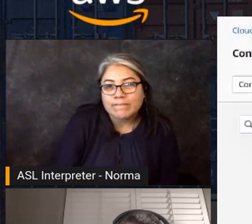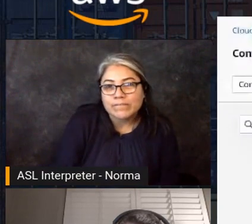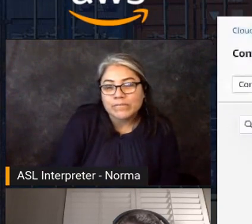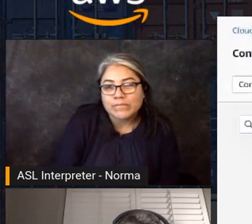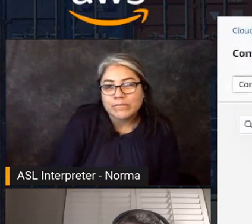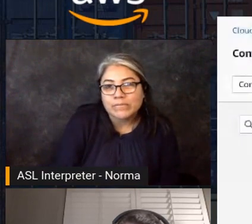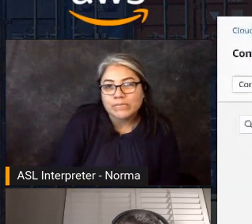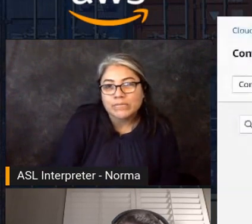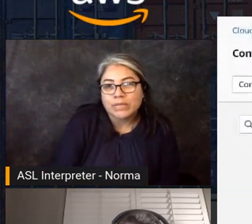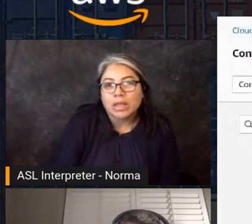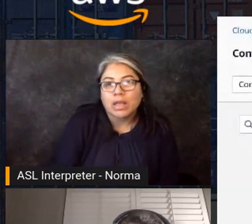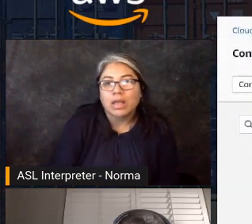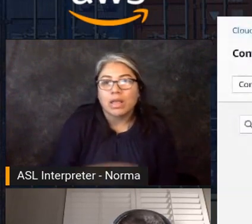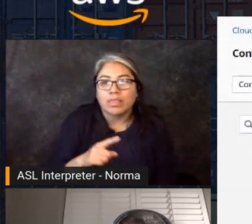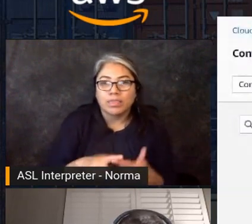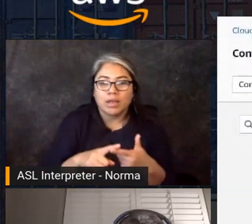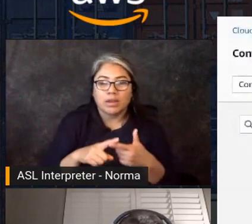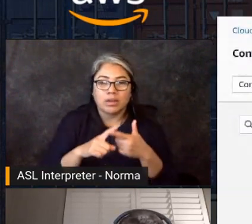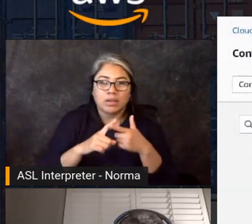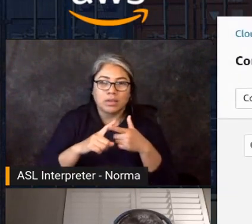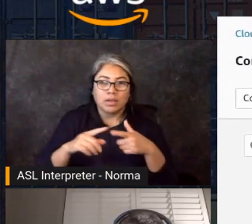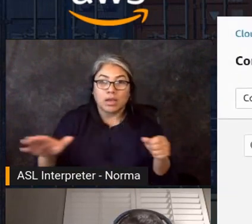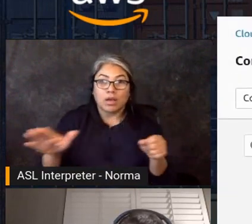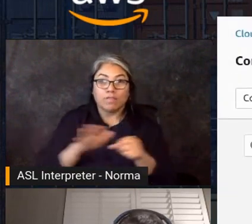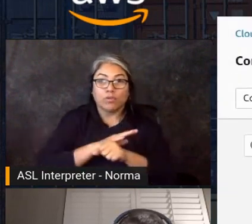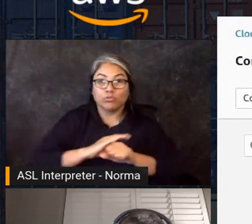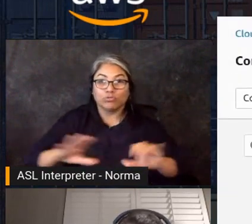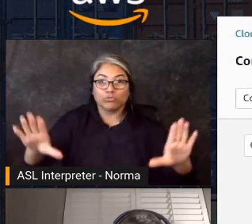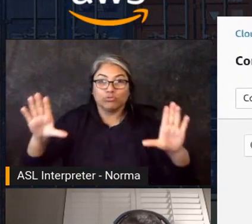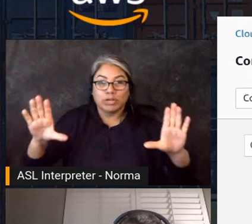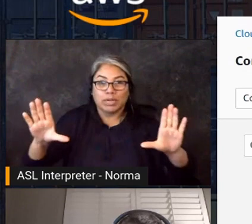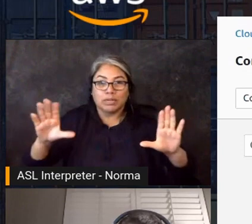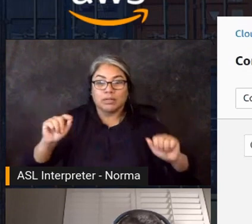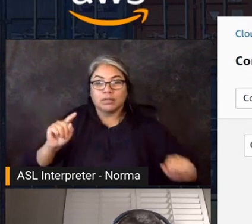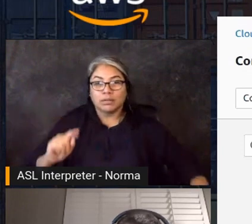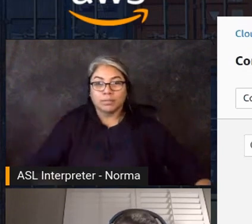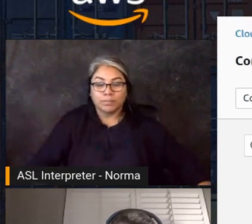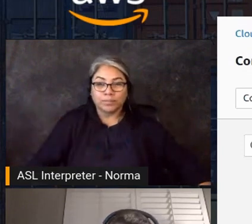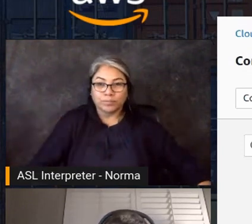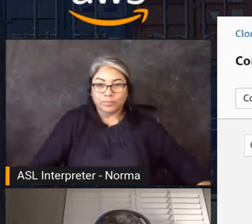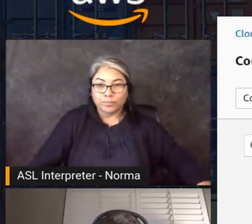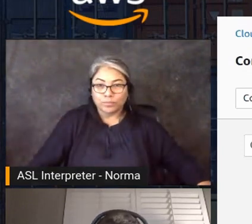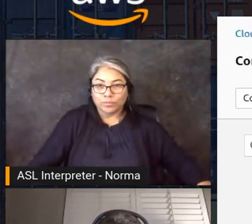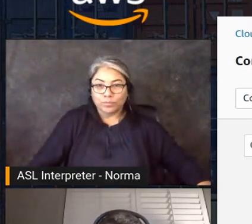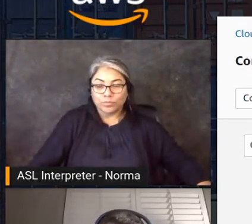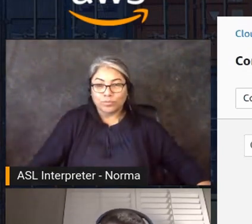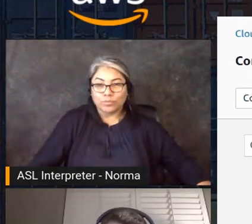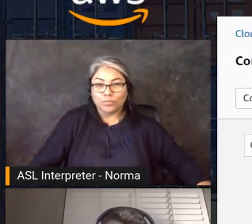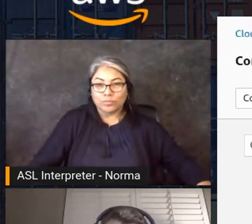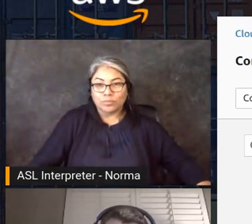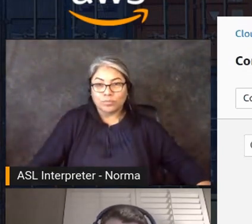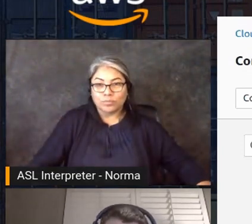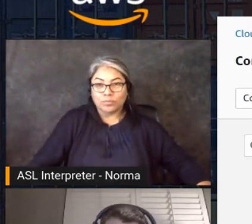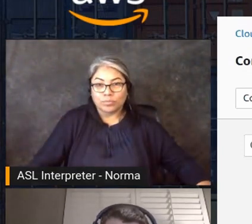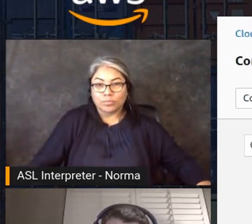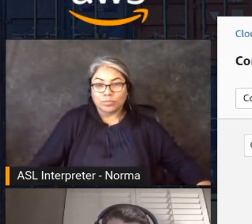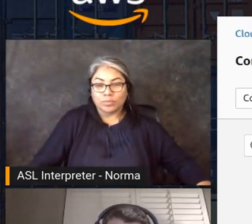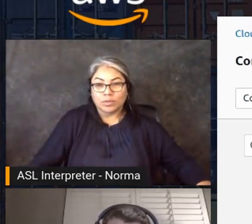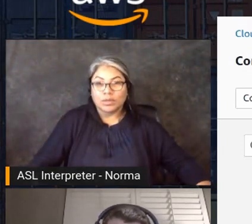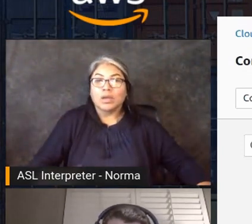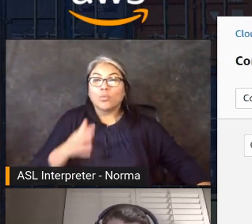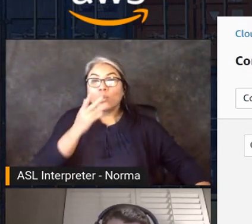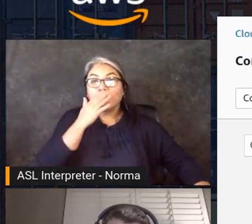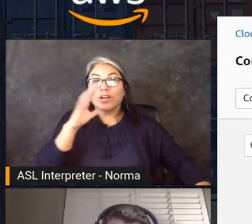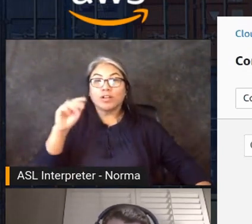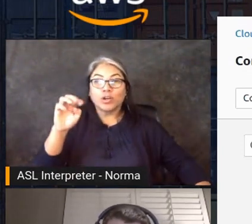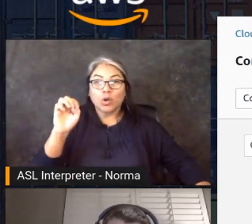And then if I do a full screen on this, zooming it back in a bit more, we can see where we have color coding at